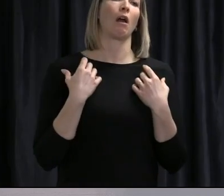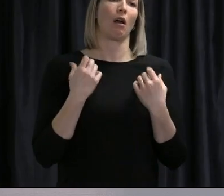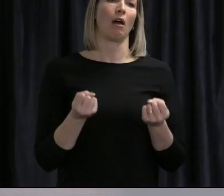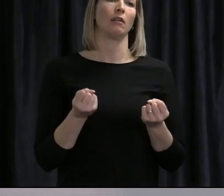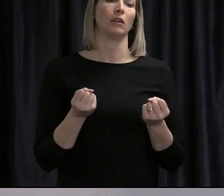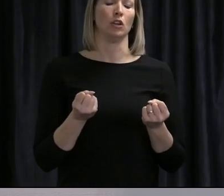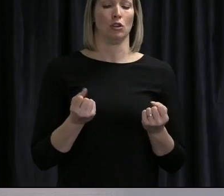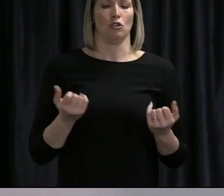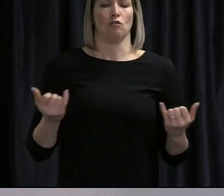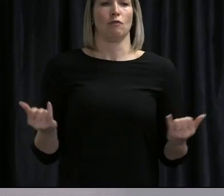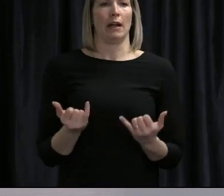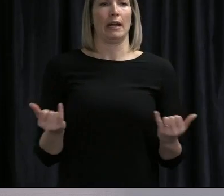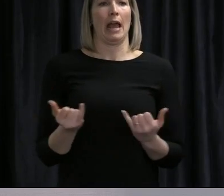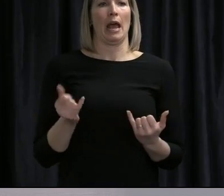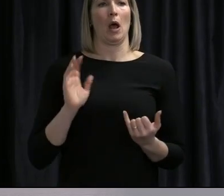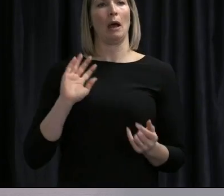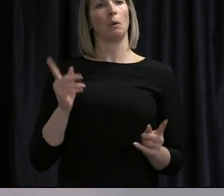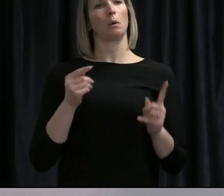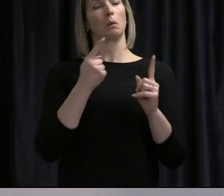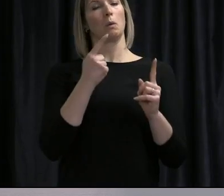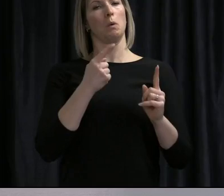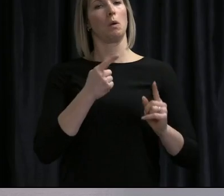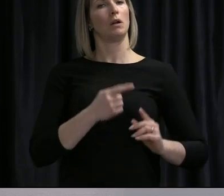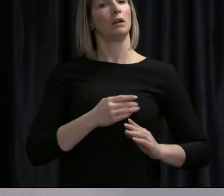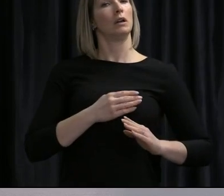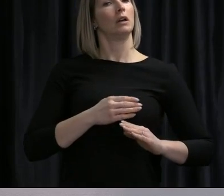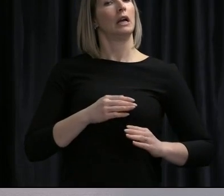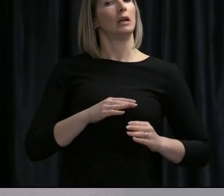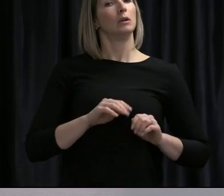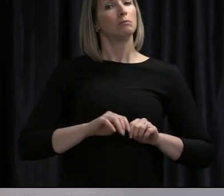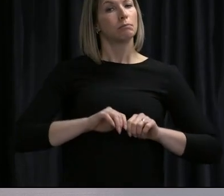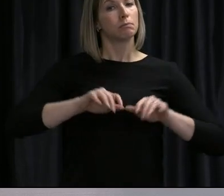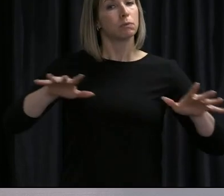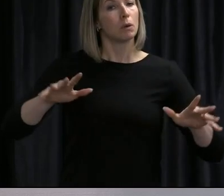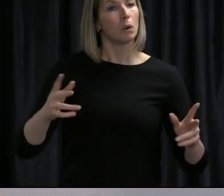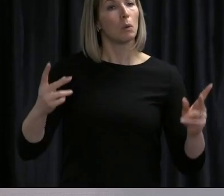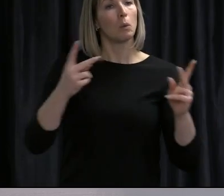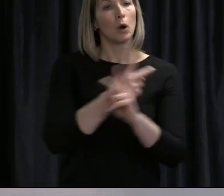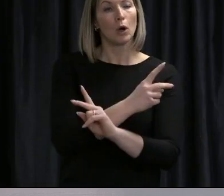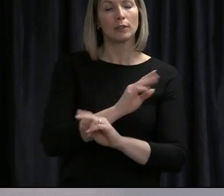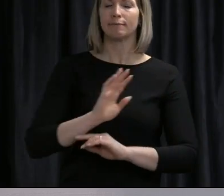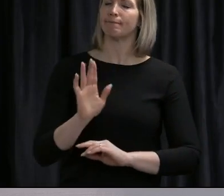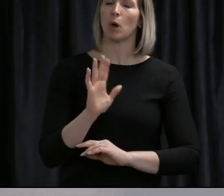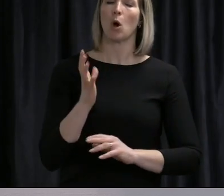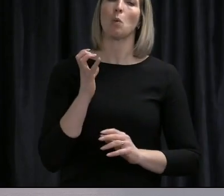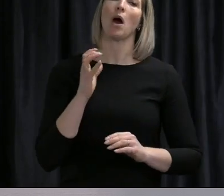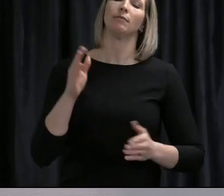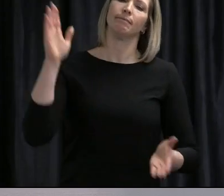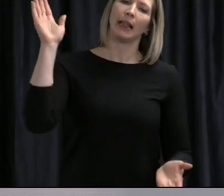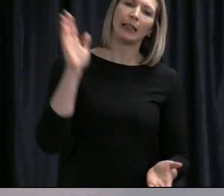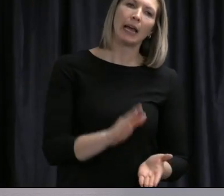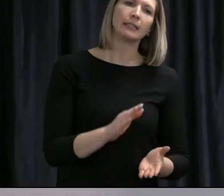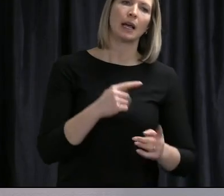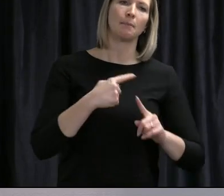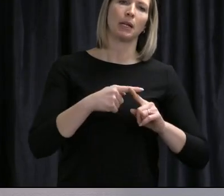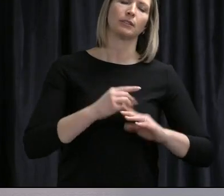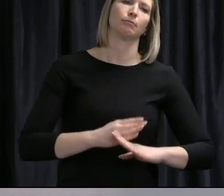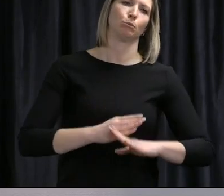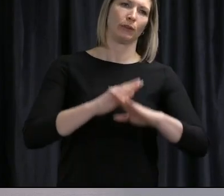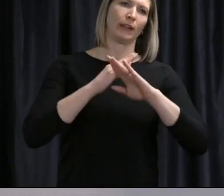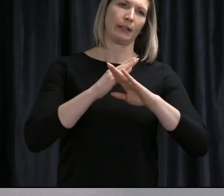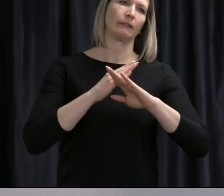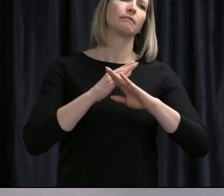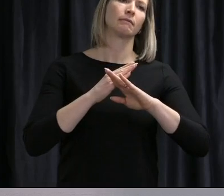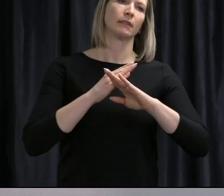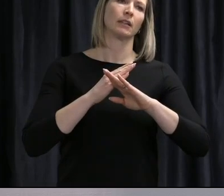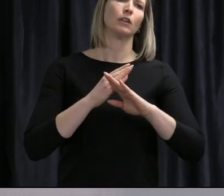contain or delay the spread of COVID-19 through our province, and we think that we're in a unique position to work together to be able to do that